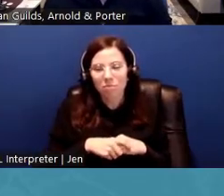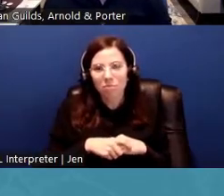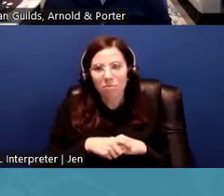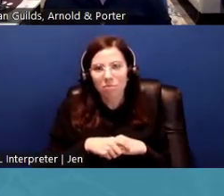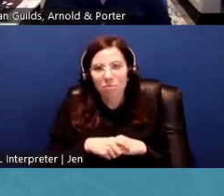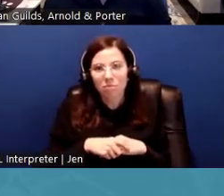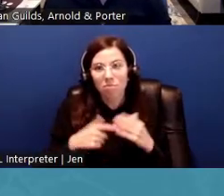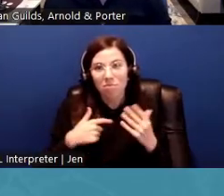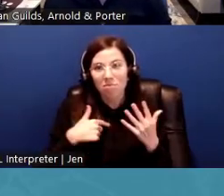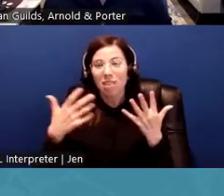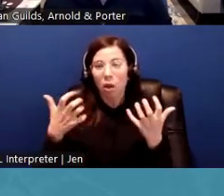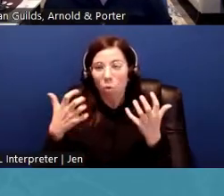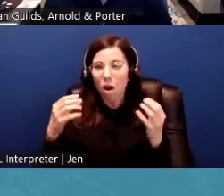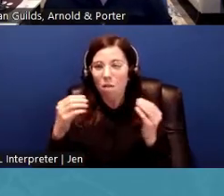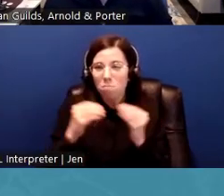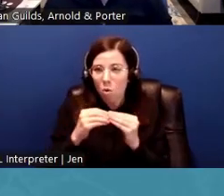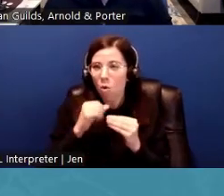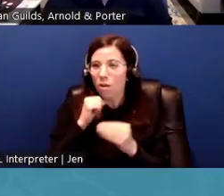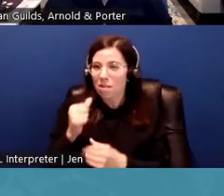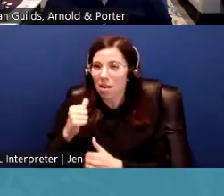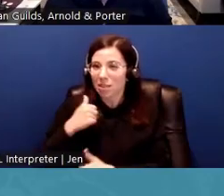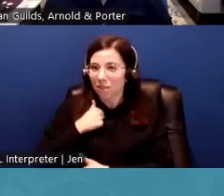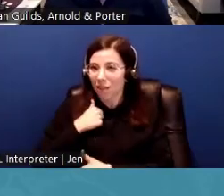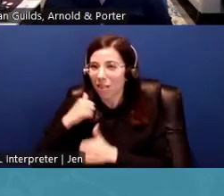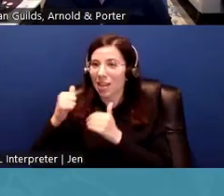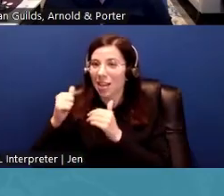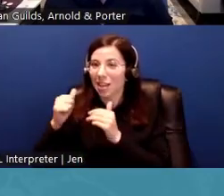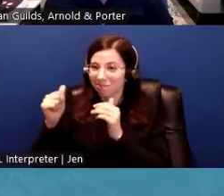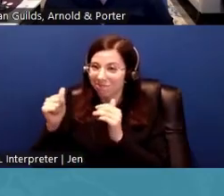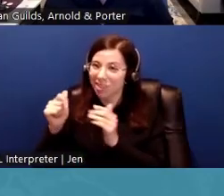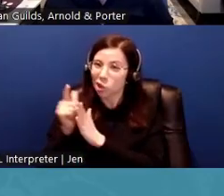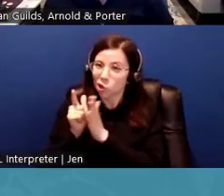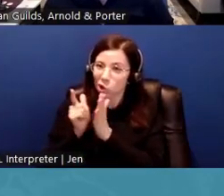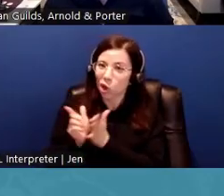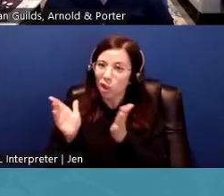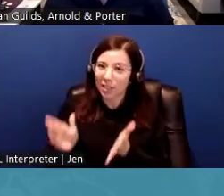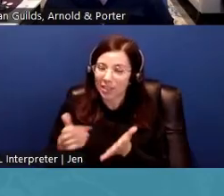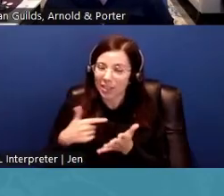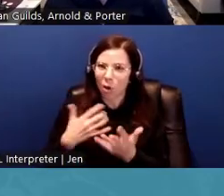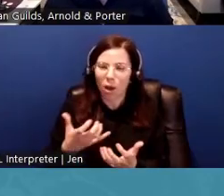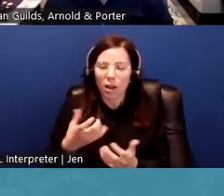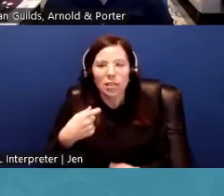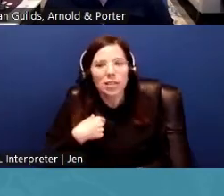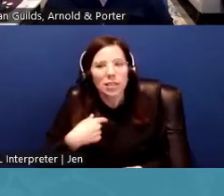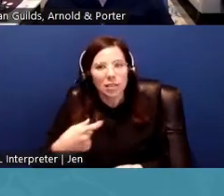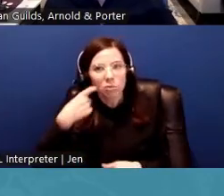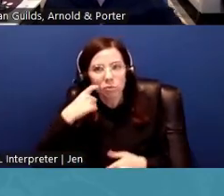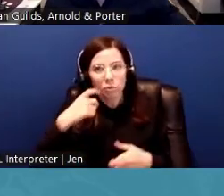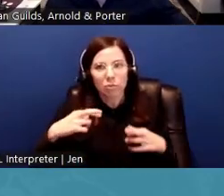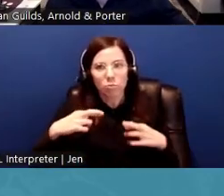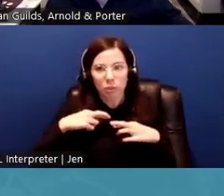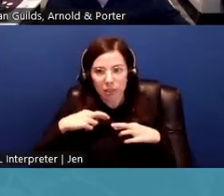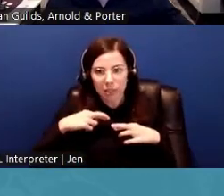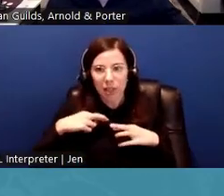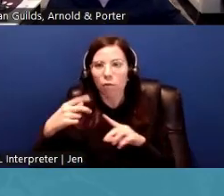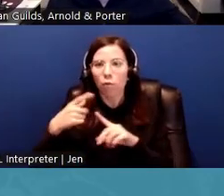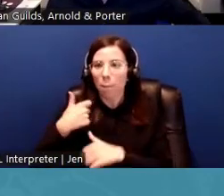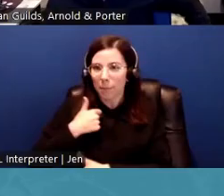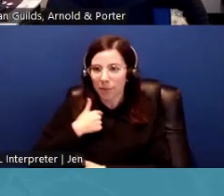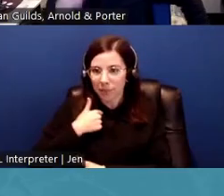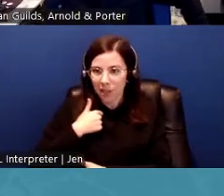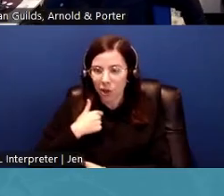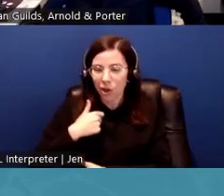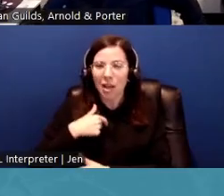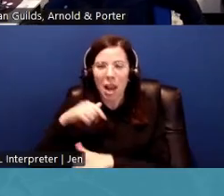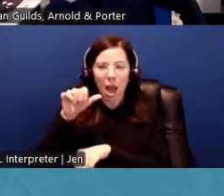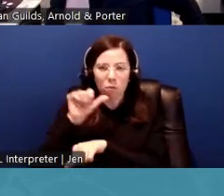want more civilian attorneys. I really do. As a recently retired, retired from the military, who's done this